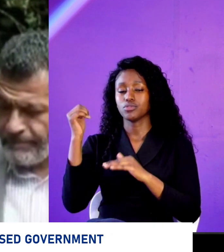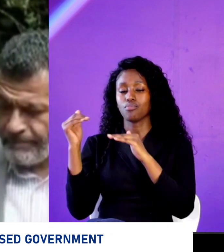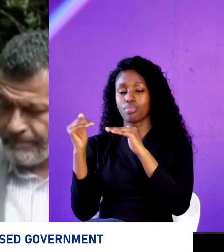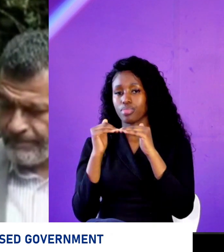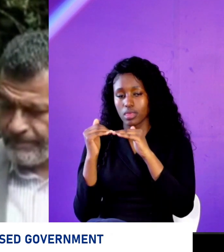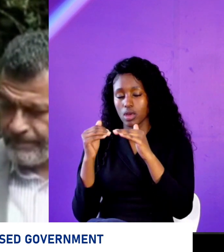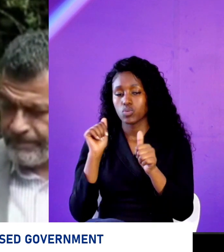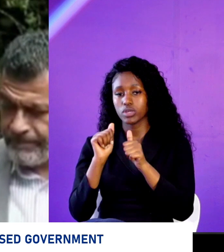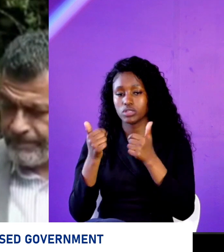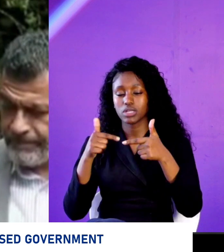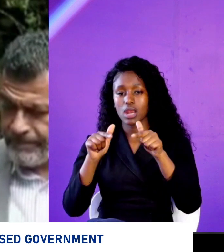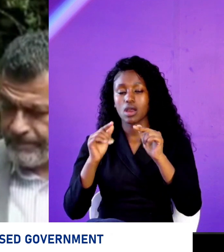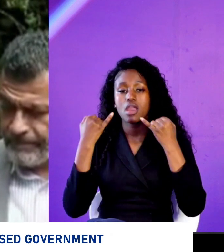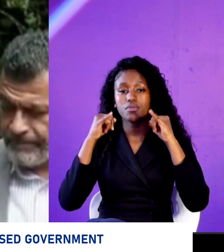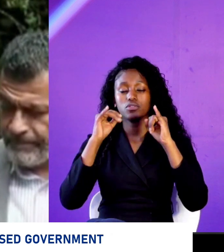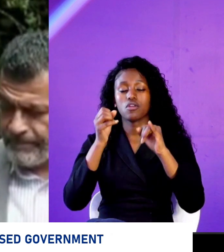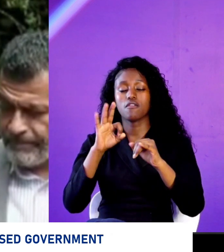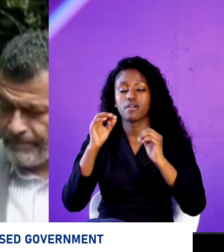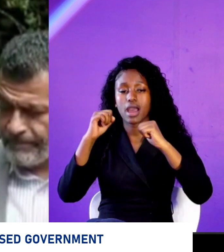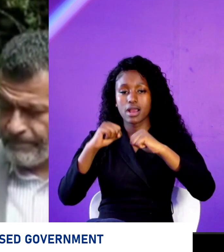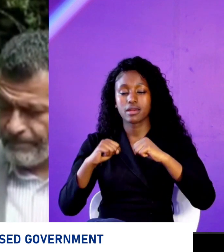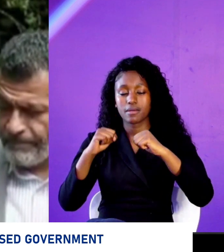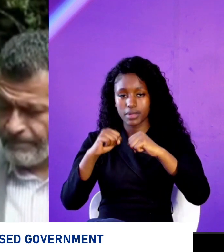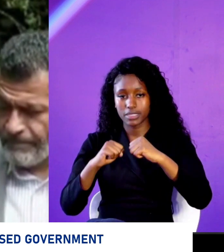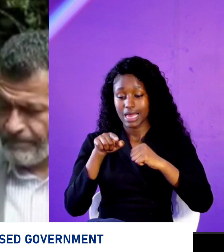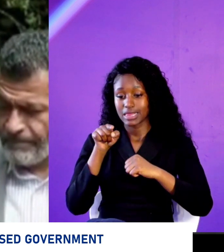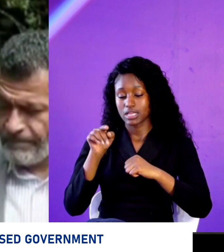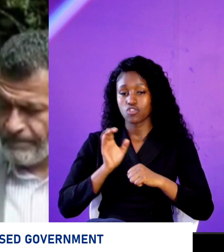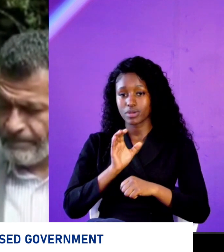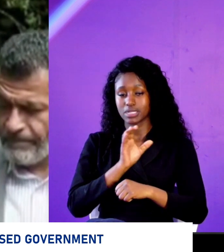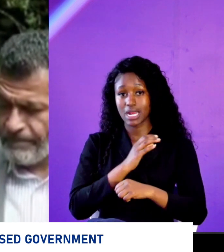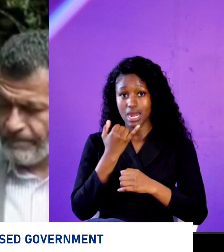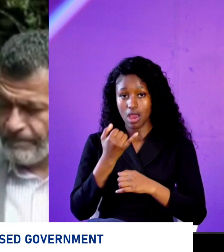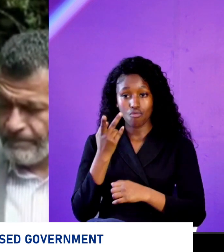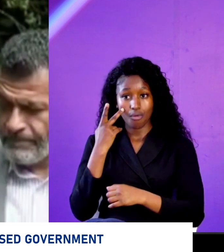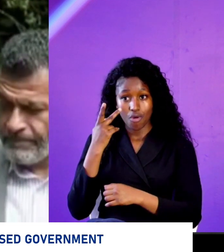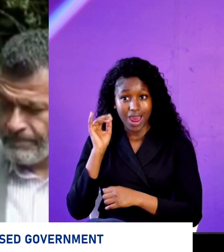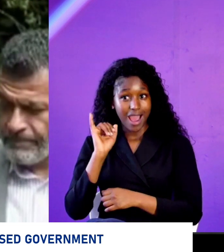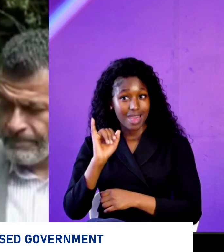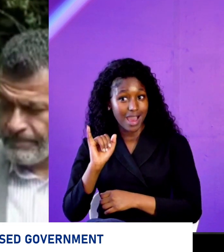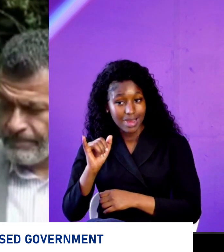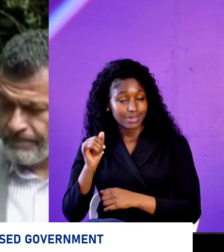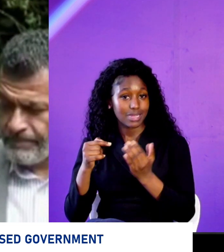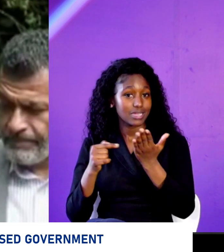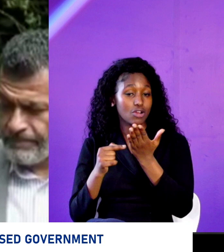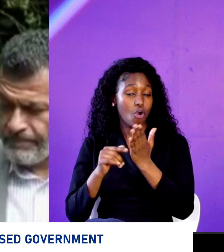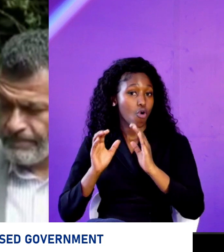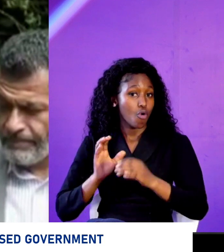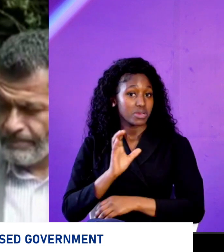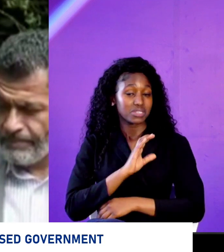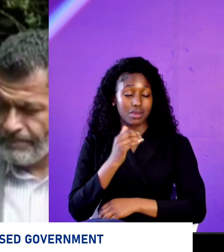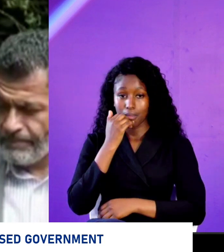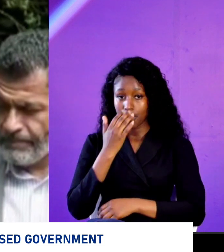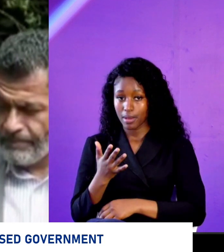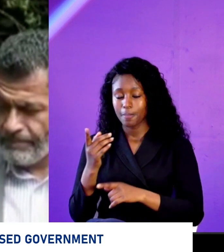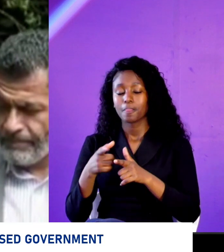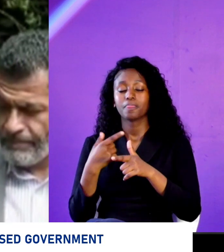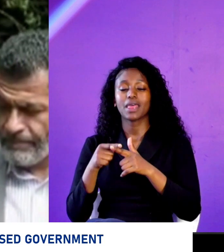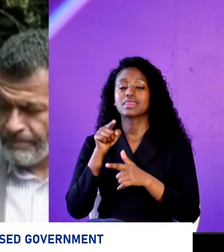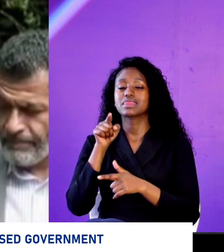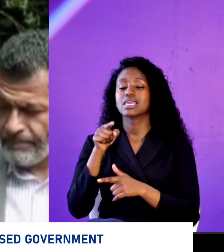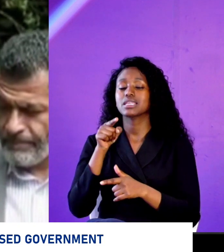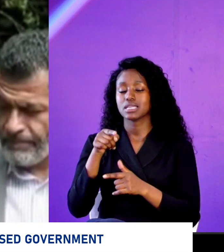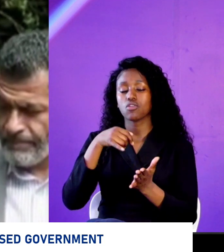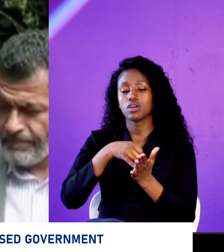the implementation of the agreement. The committee has identified the absence of such a technical committee, which is actually contained in the